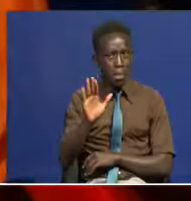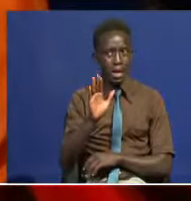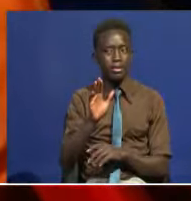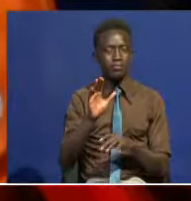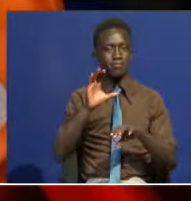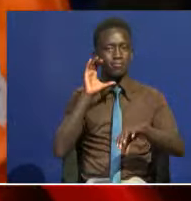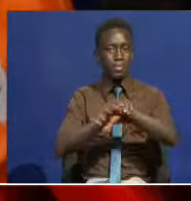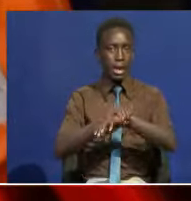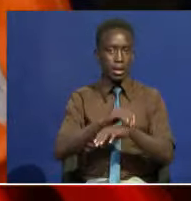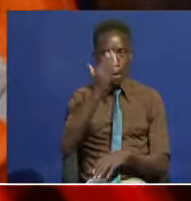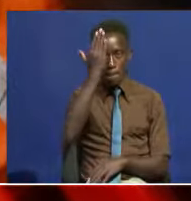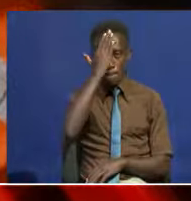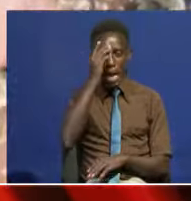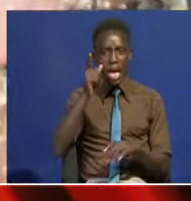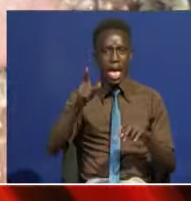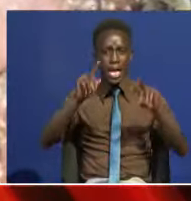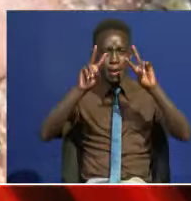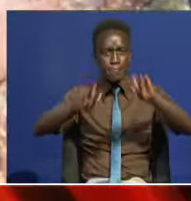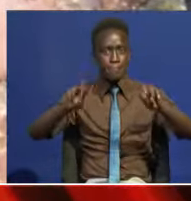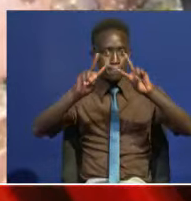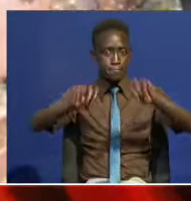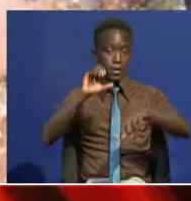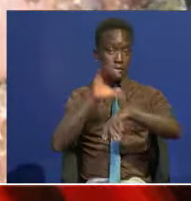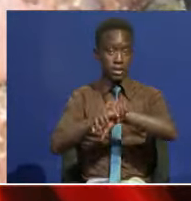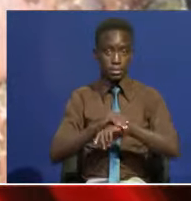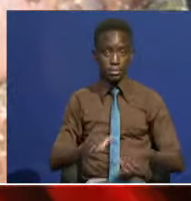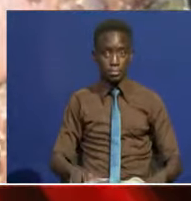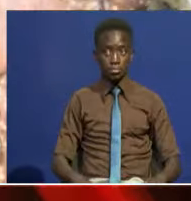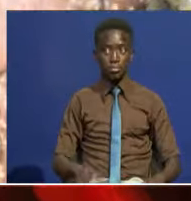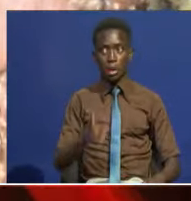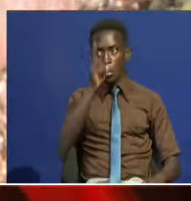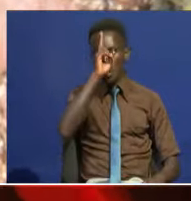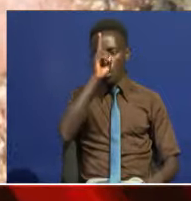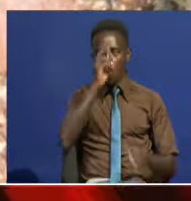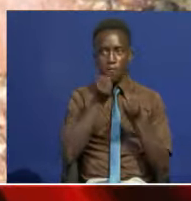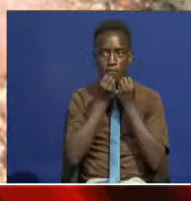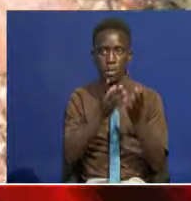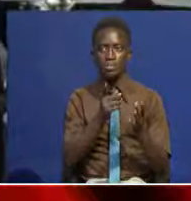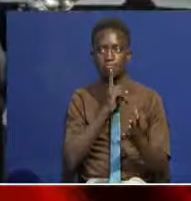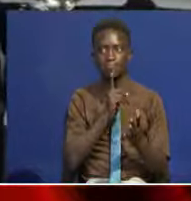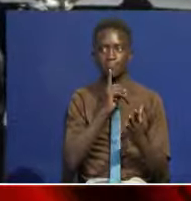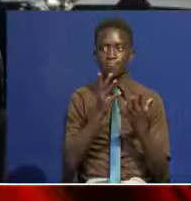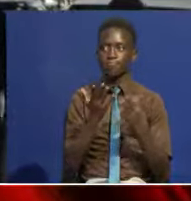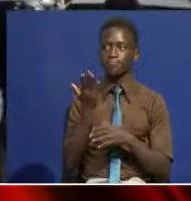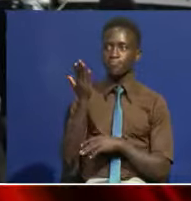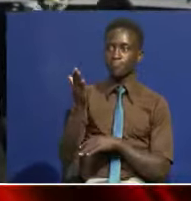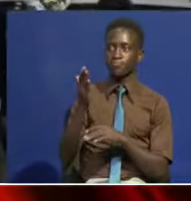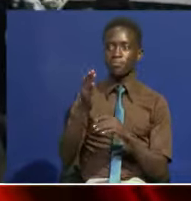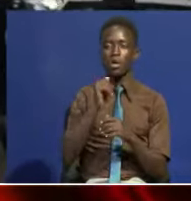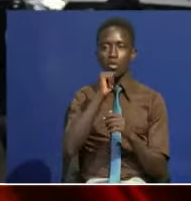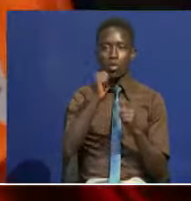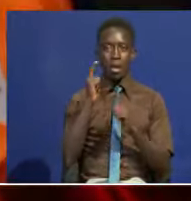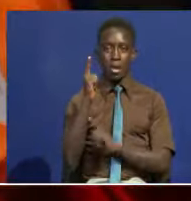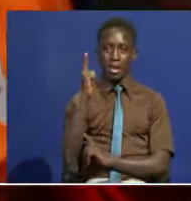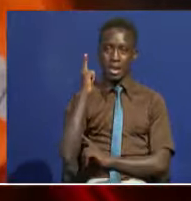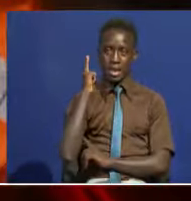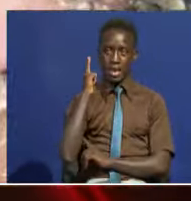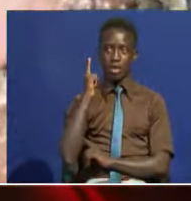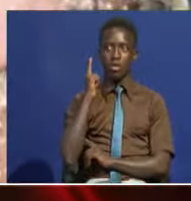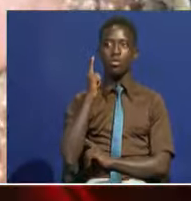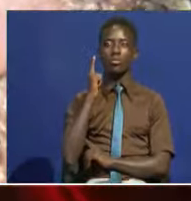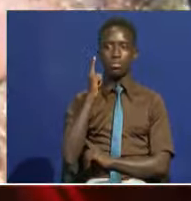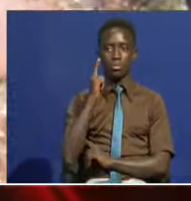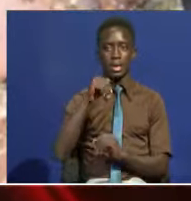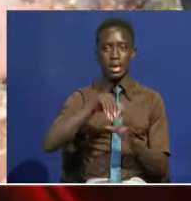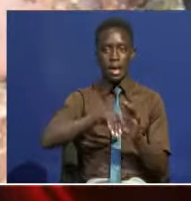Mushiri, police have obtained crucial information about illegal distillers and brewers in homesteads in areas of